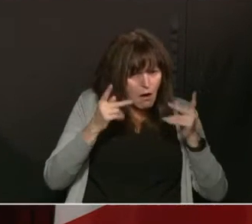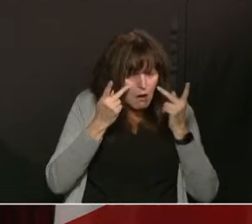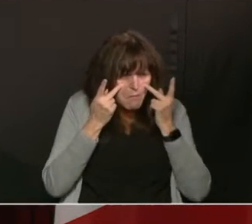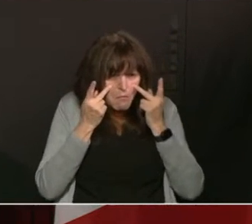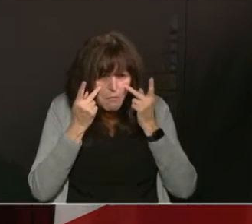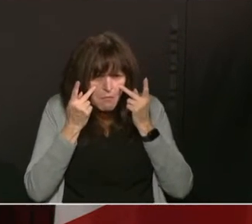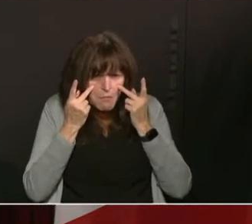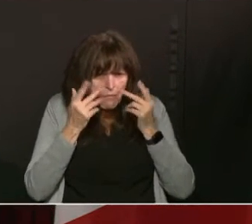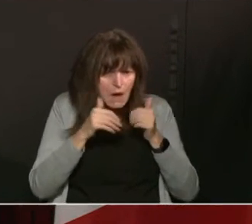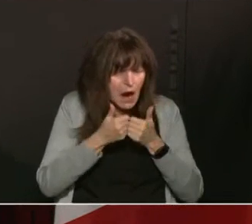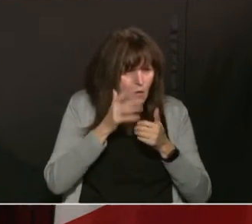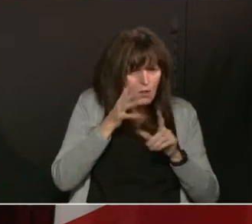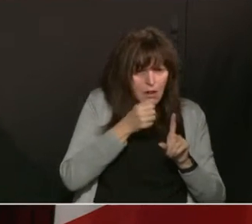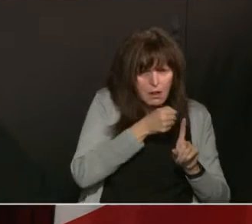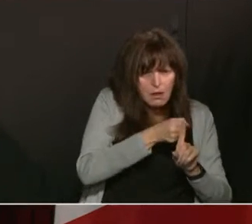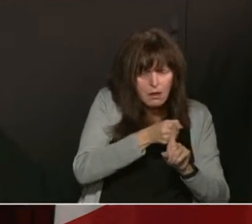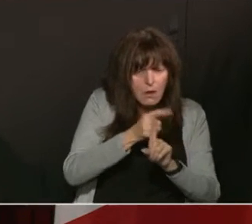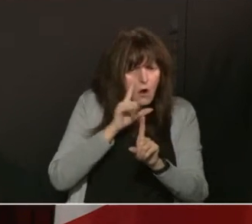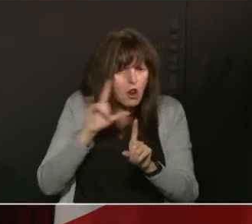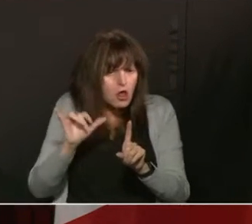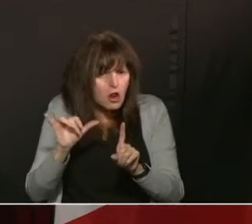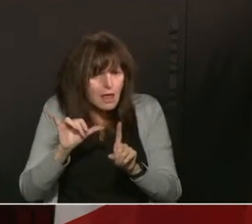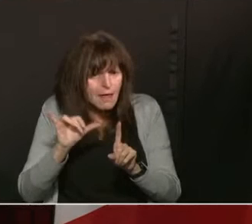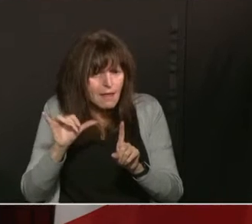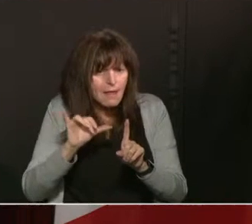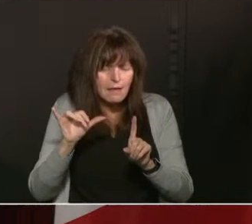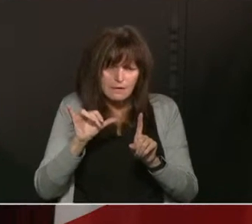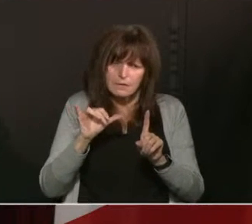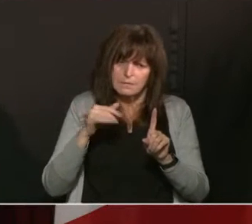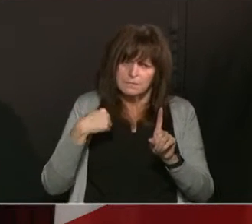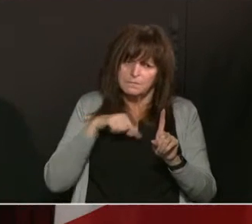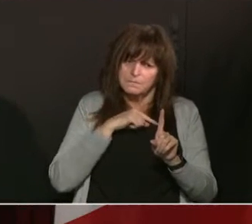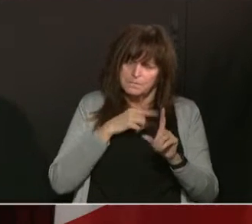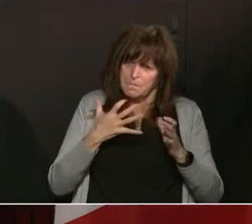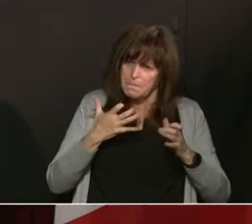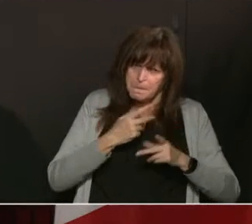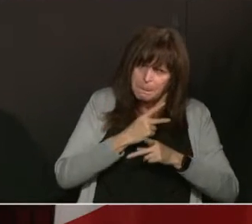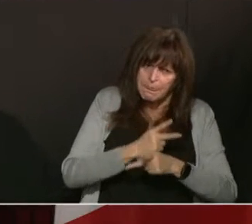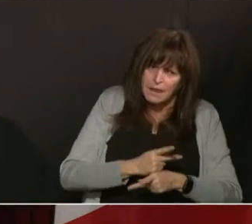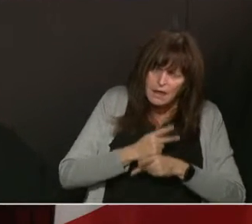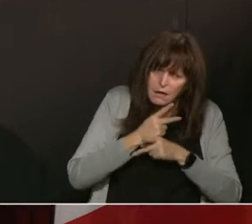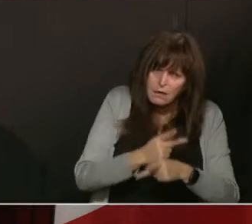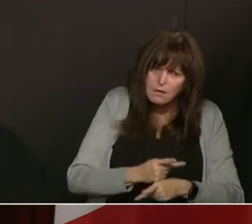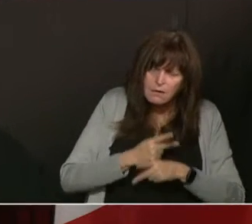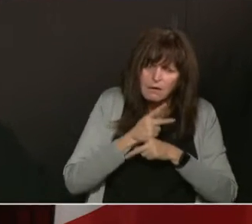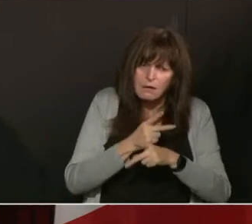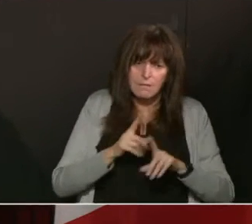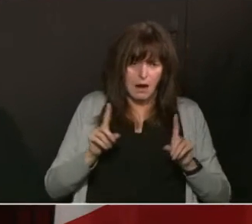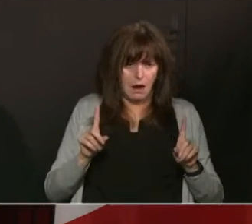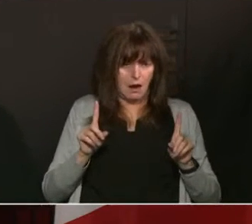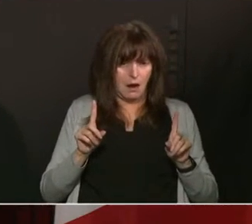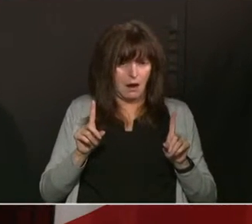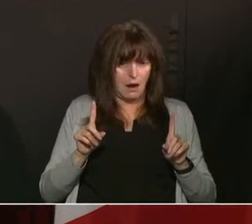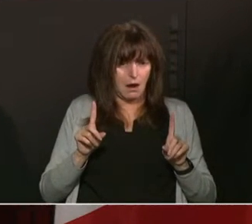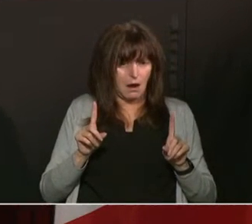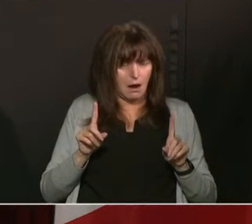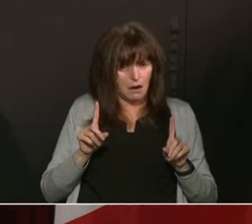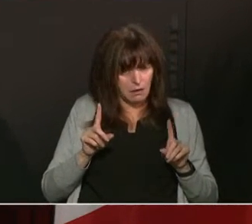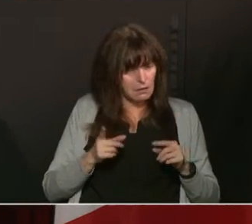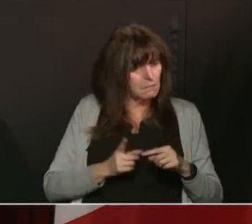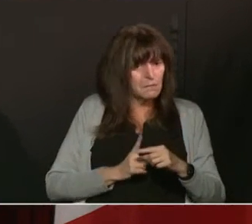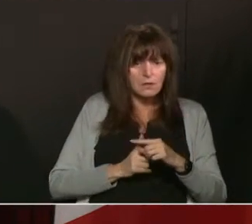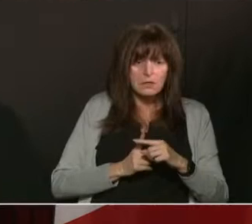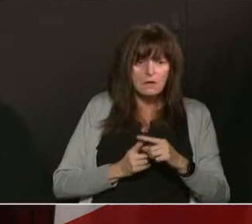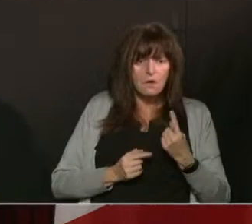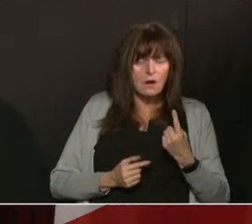But very good signals to date on both the low severity as well as the protection